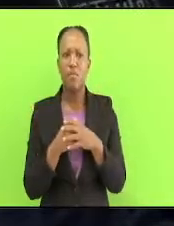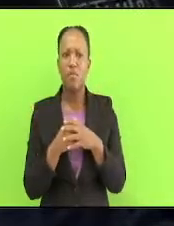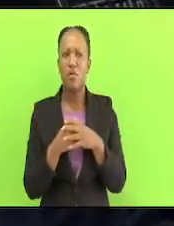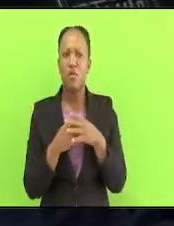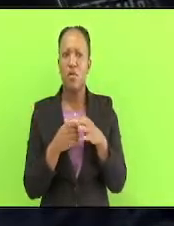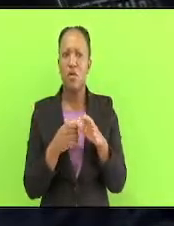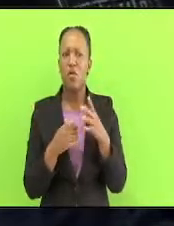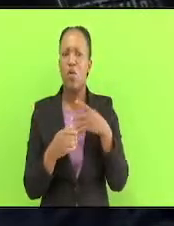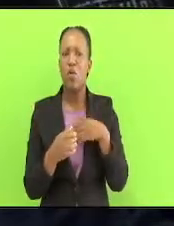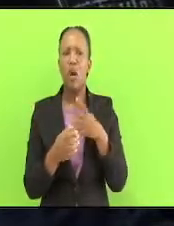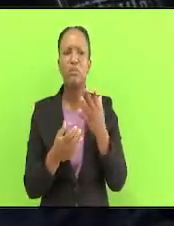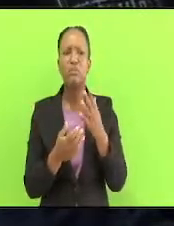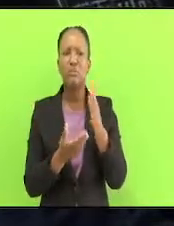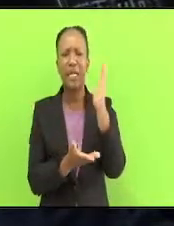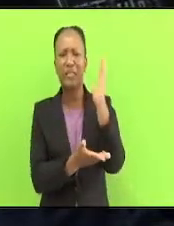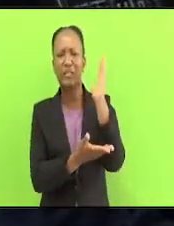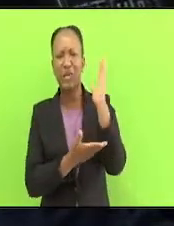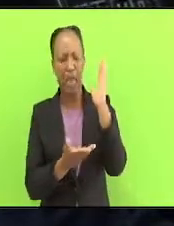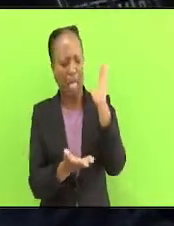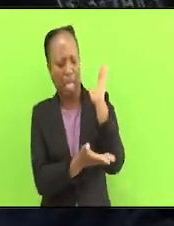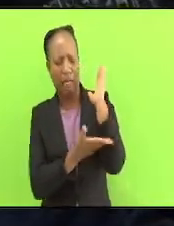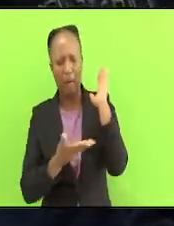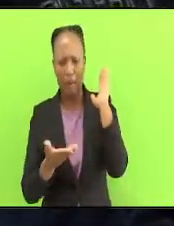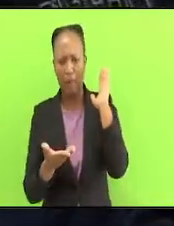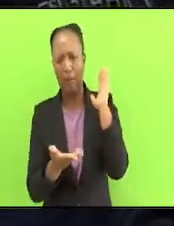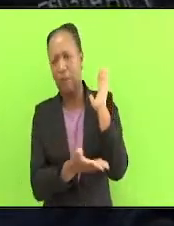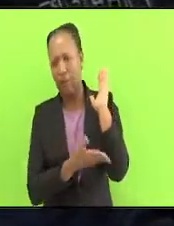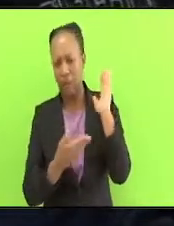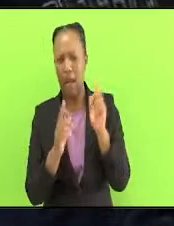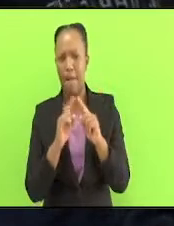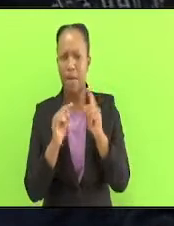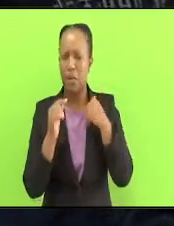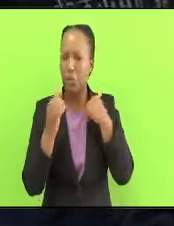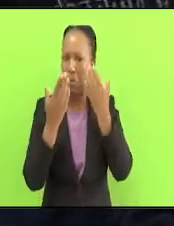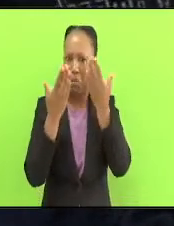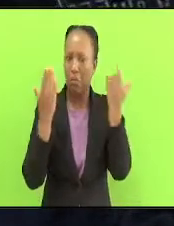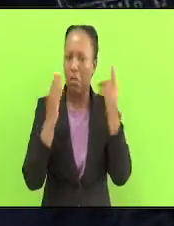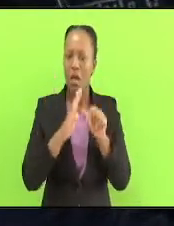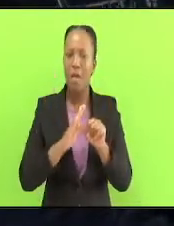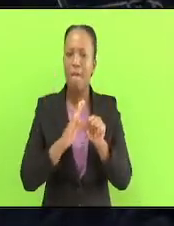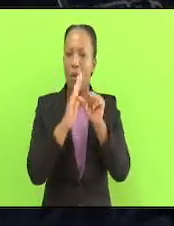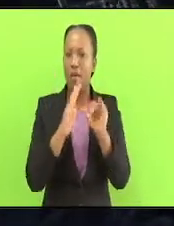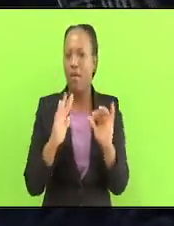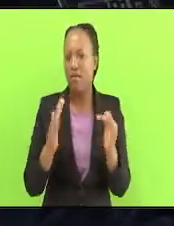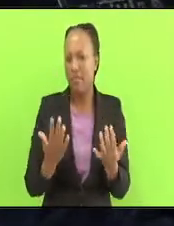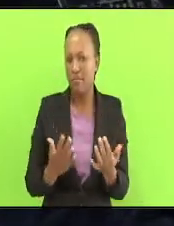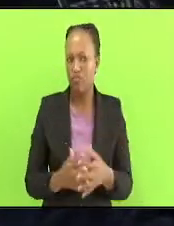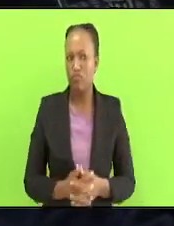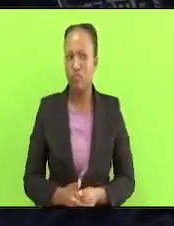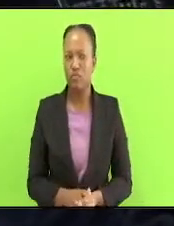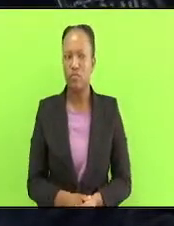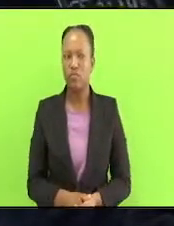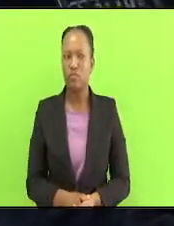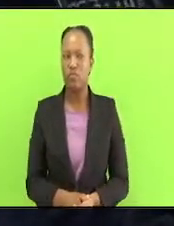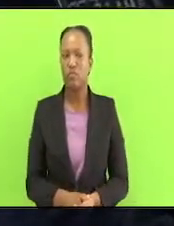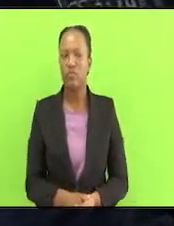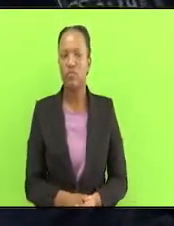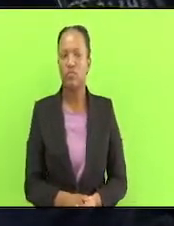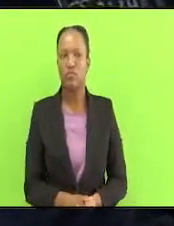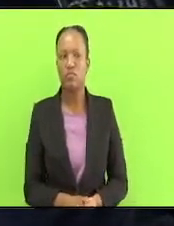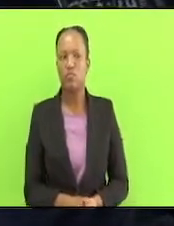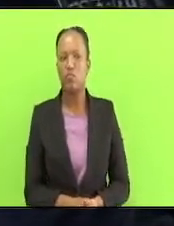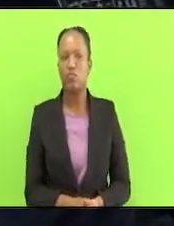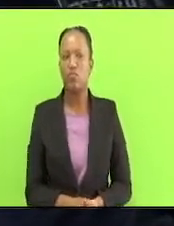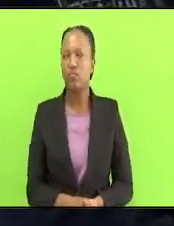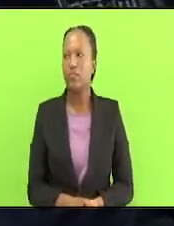kgabetlela fela ka dilepe re sa itse botlhokwa jwa tsone gore ke eng. And some of us within our surroundings, we used to pick up an axe and start axing